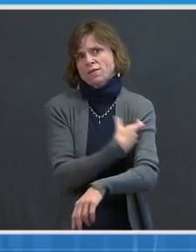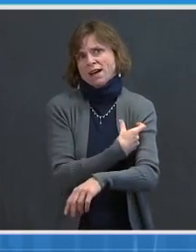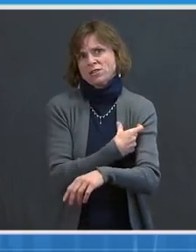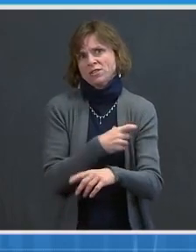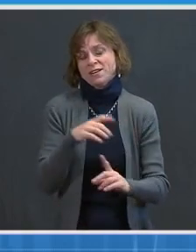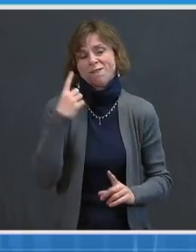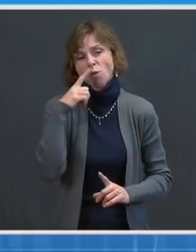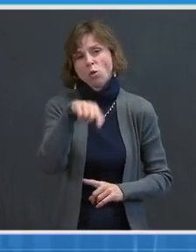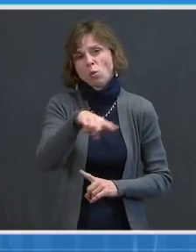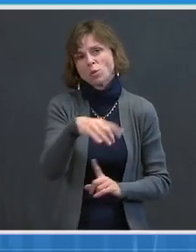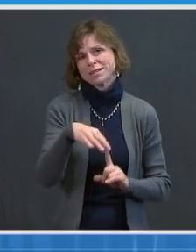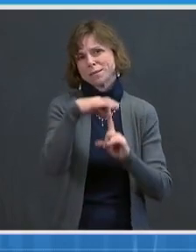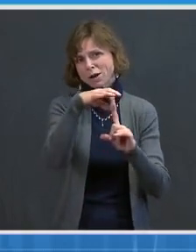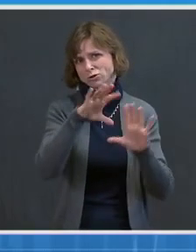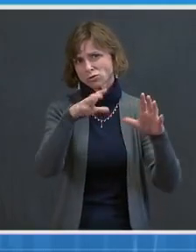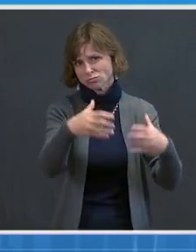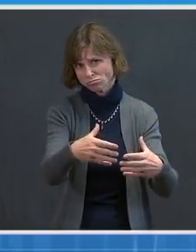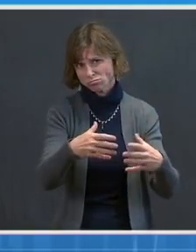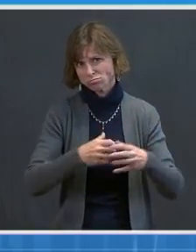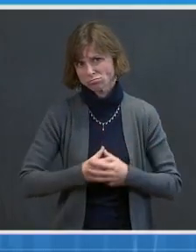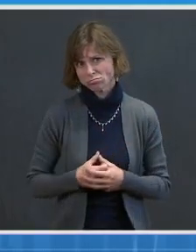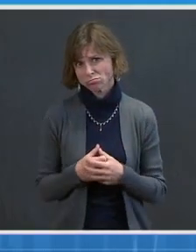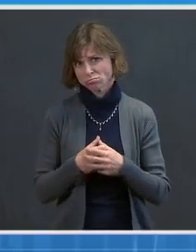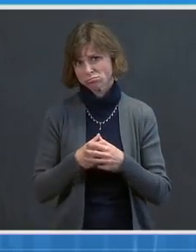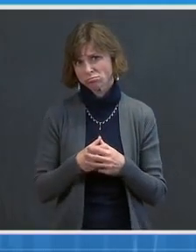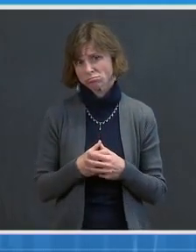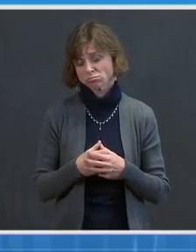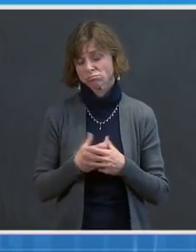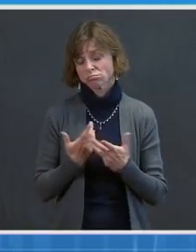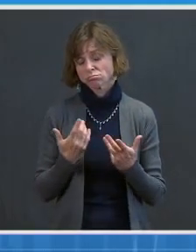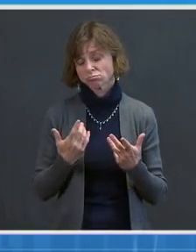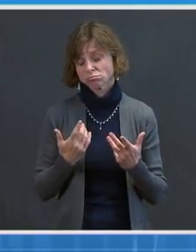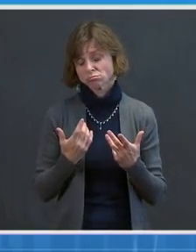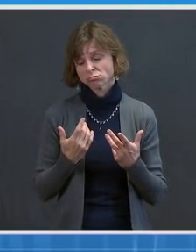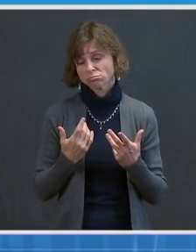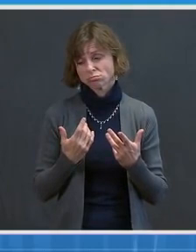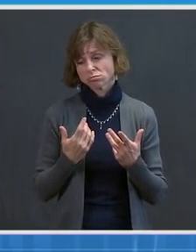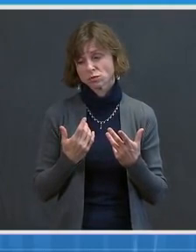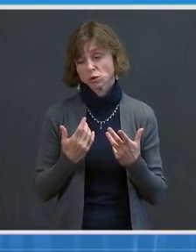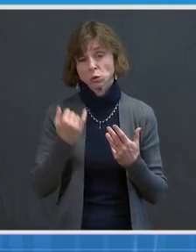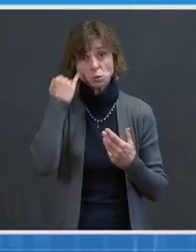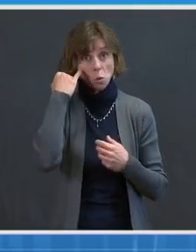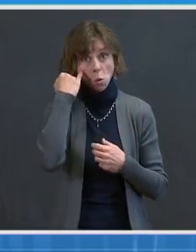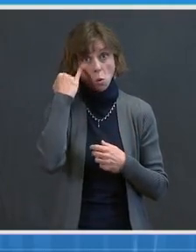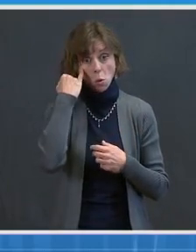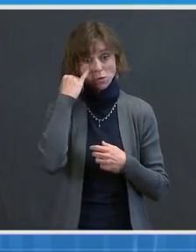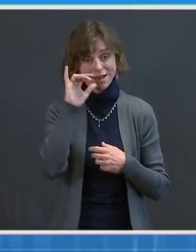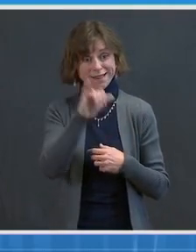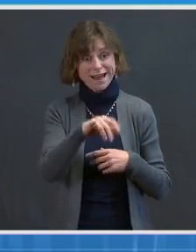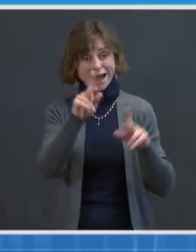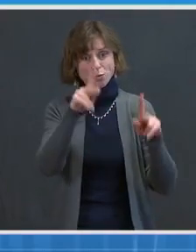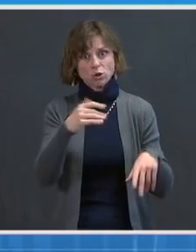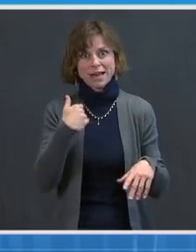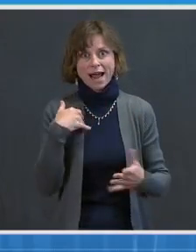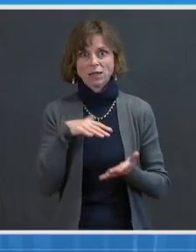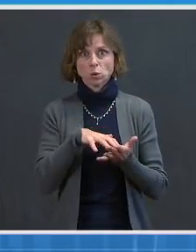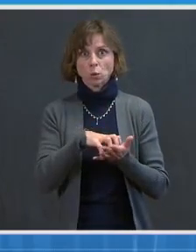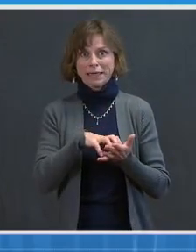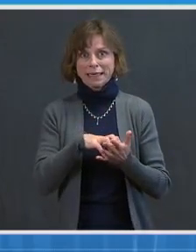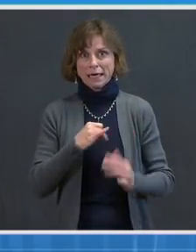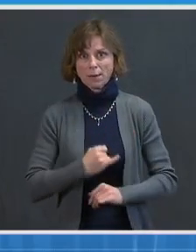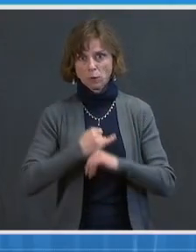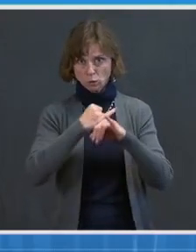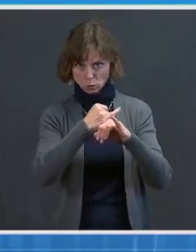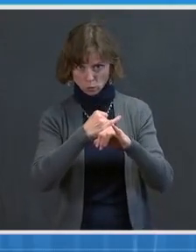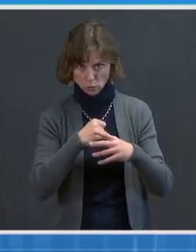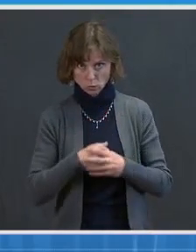special populations? Take, for example, individuals who have immunodepression, either by